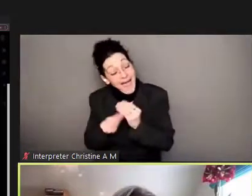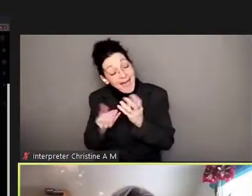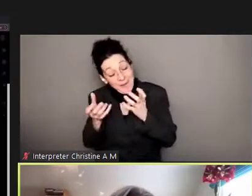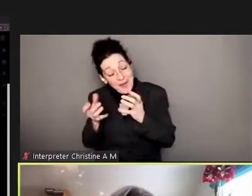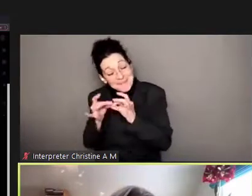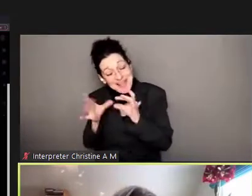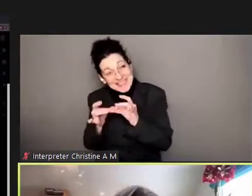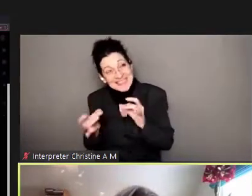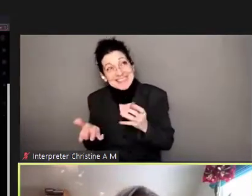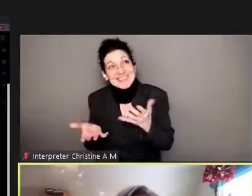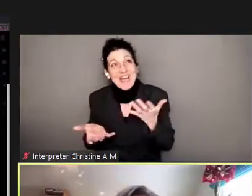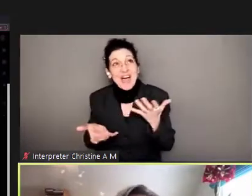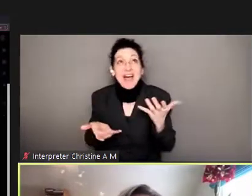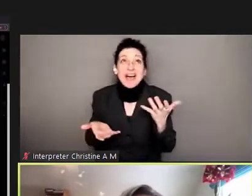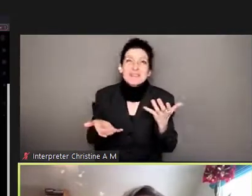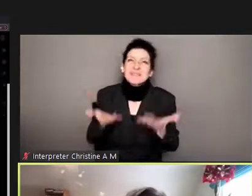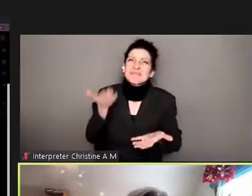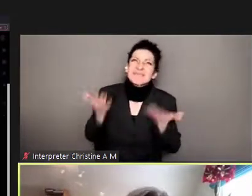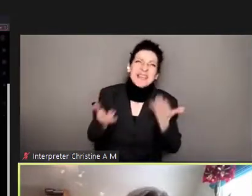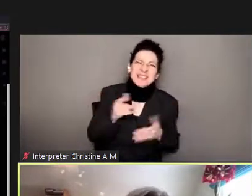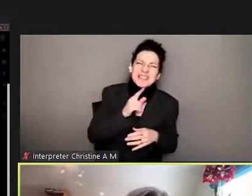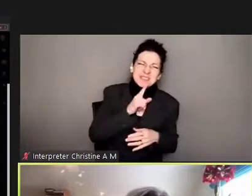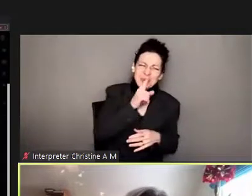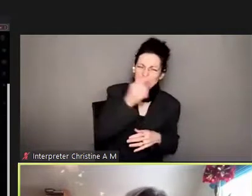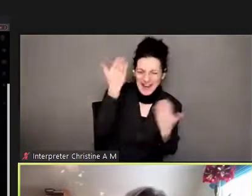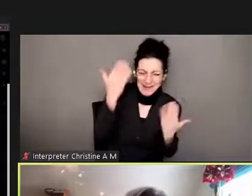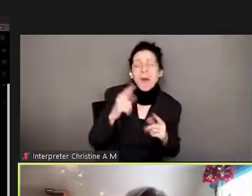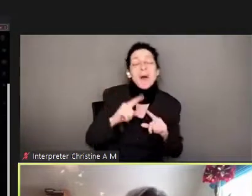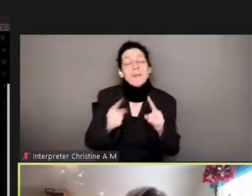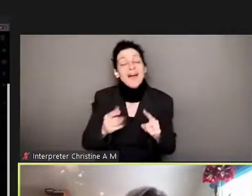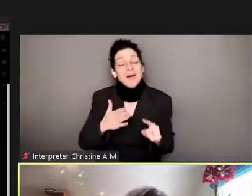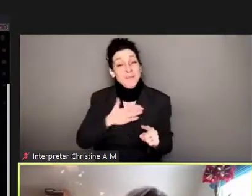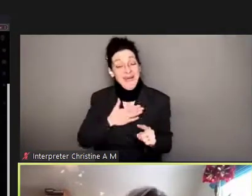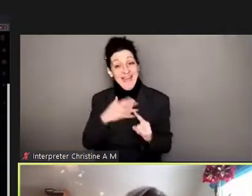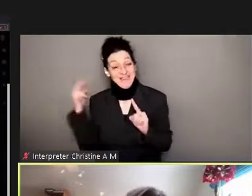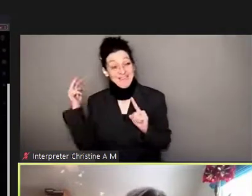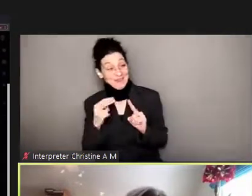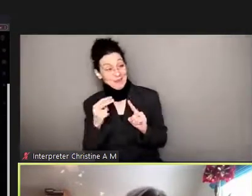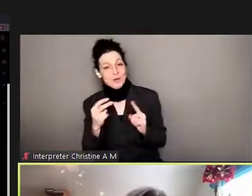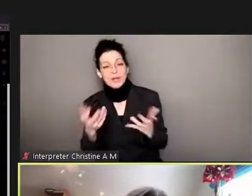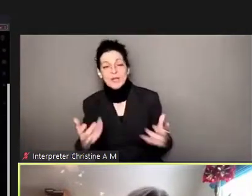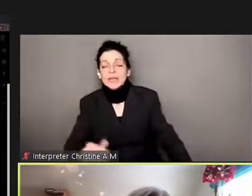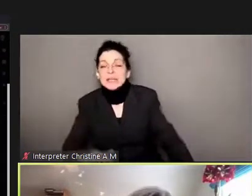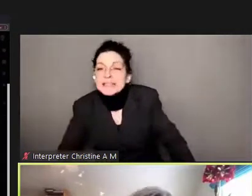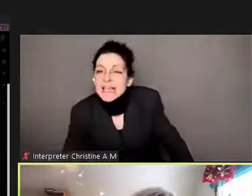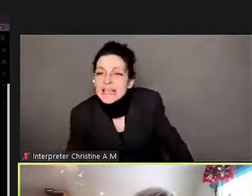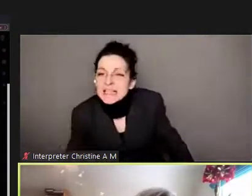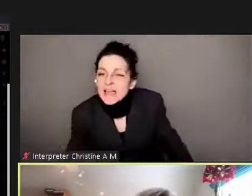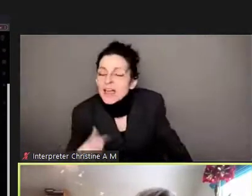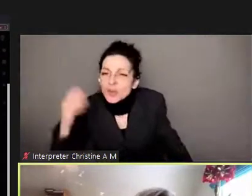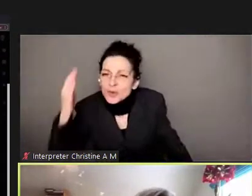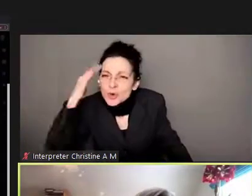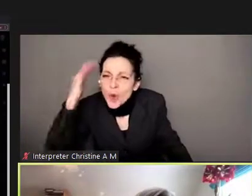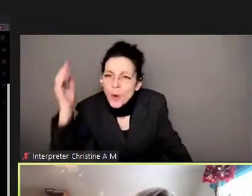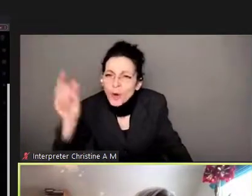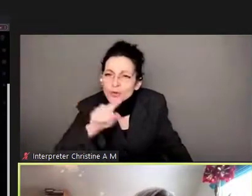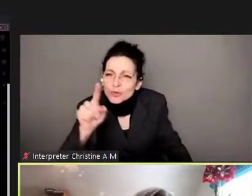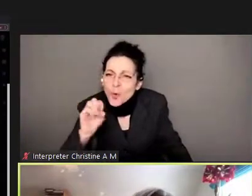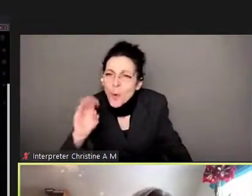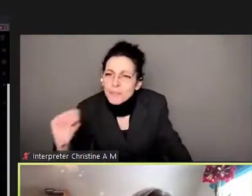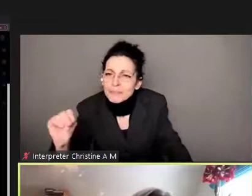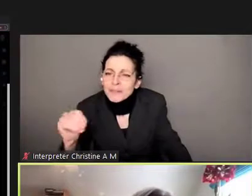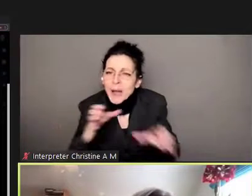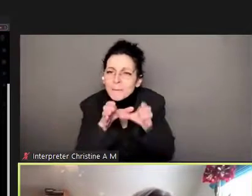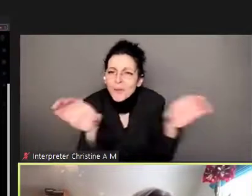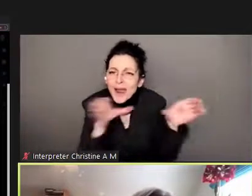this might or might not be true. My perception is that breakout groups are a very divisive issue. I think some